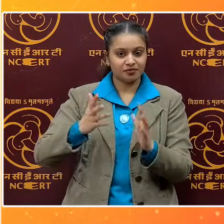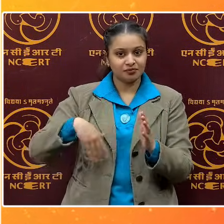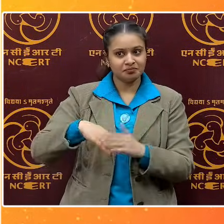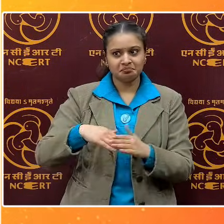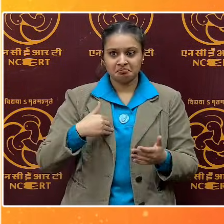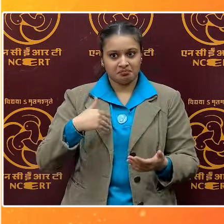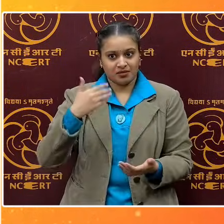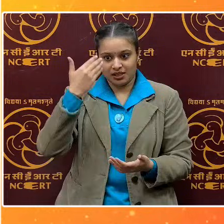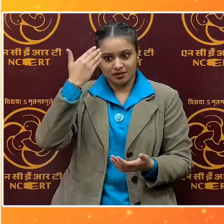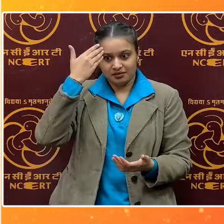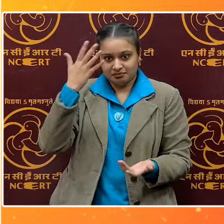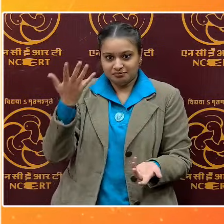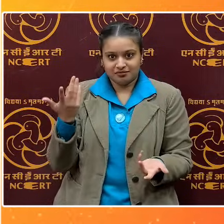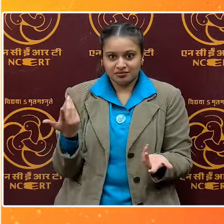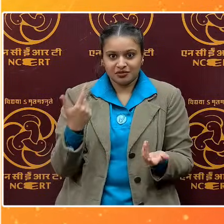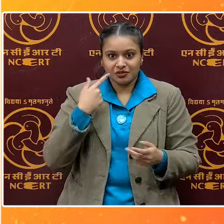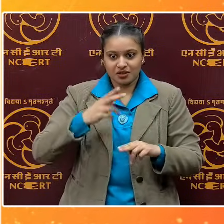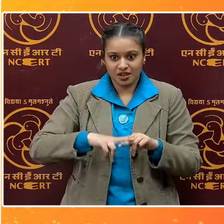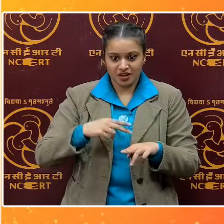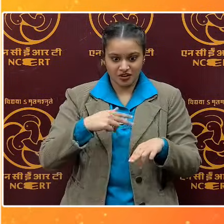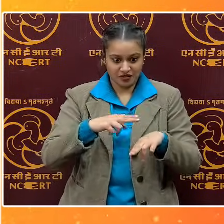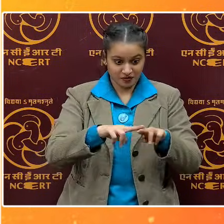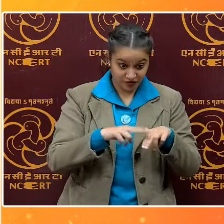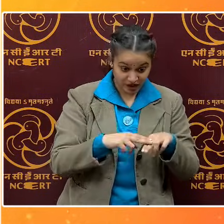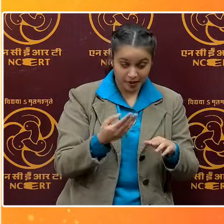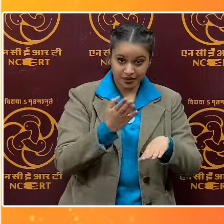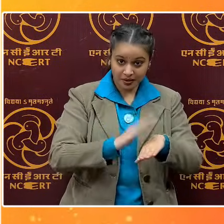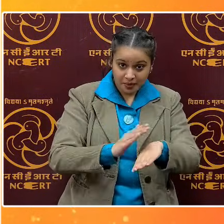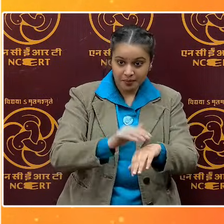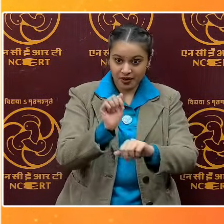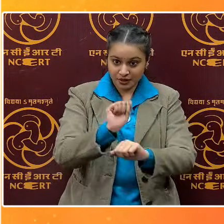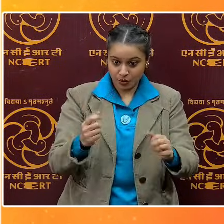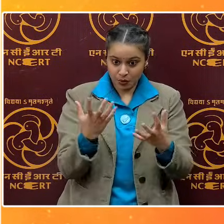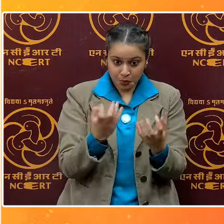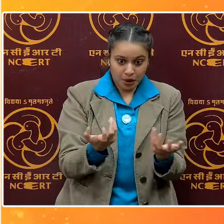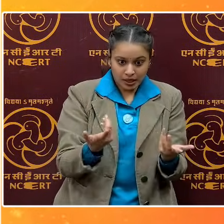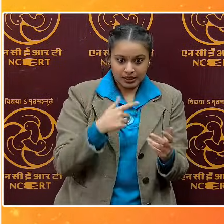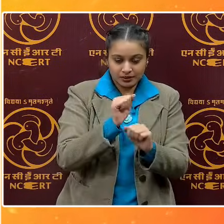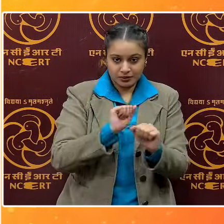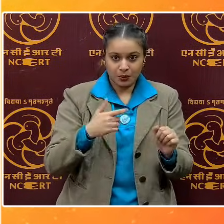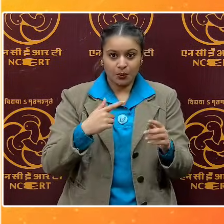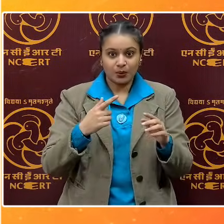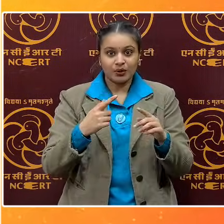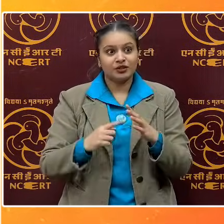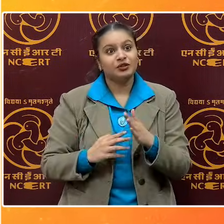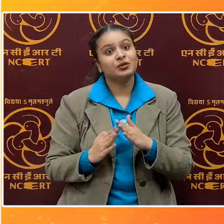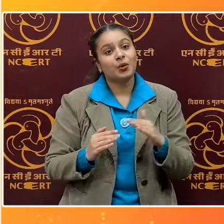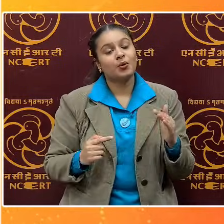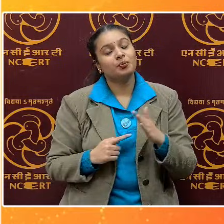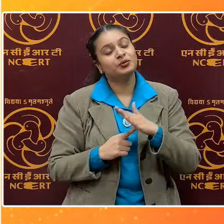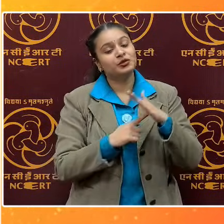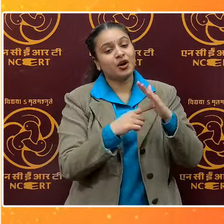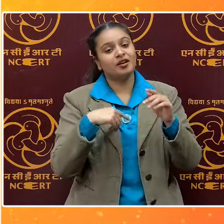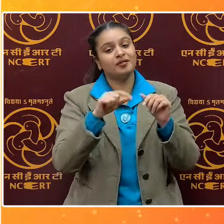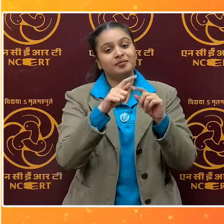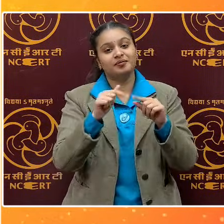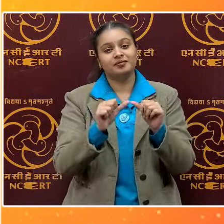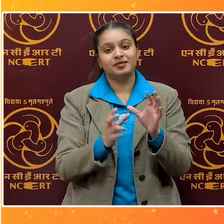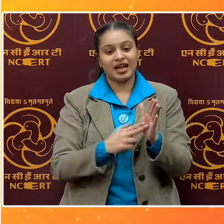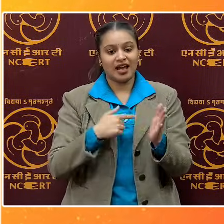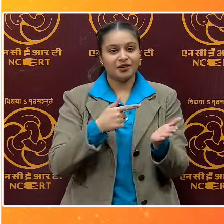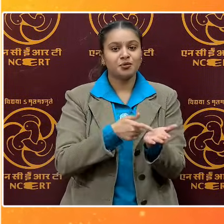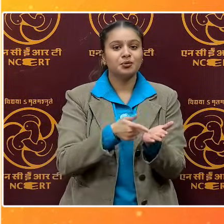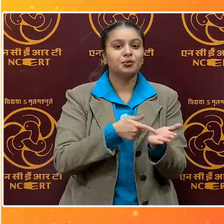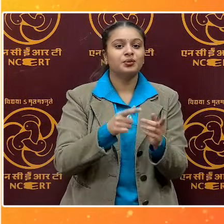knew that you can actually figure out the traits of family members with the kind of tanks they have on the rooftops. Yes, Lovely. in rural